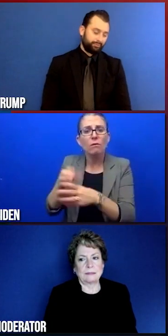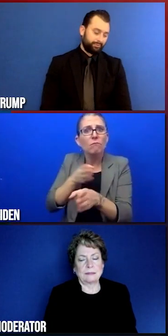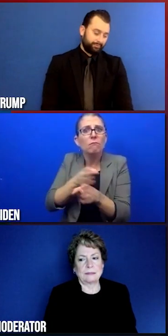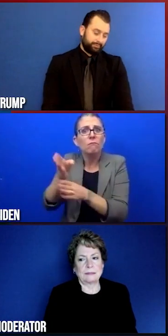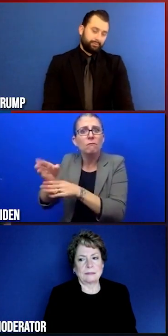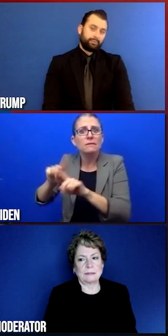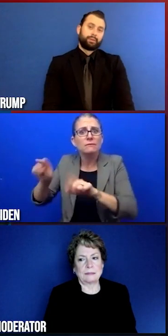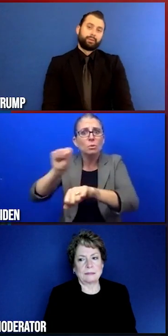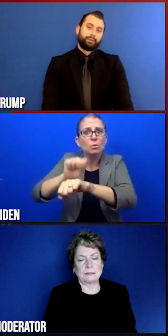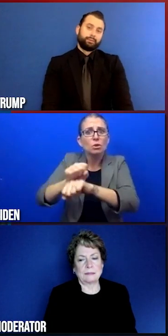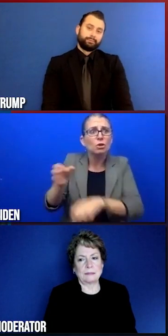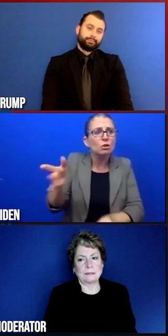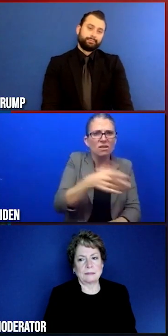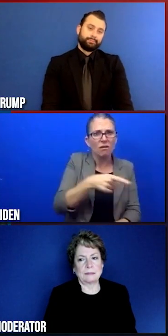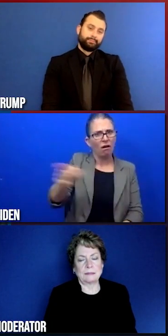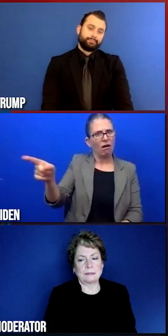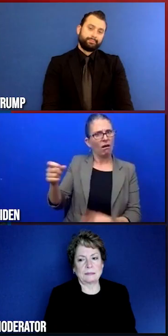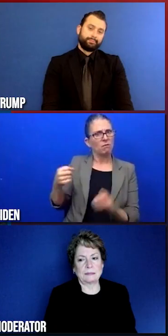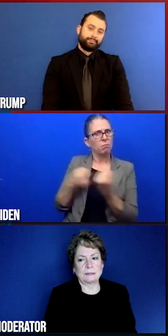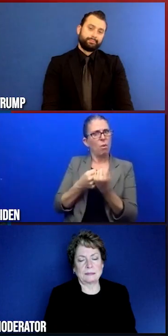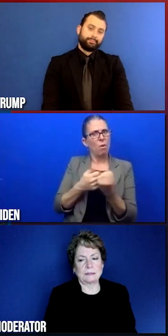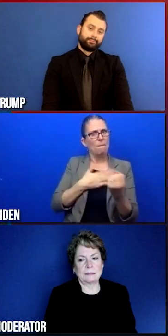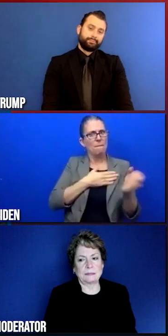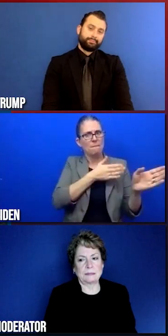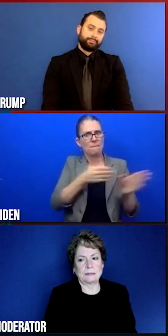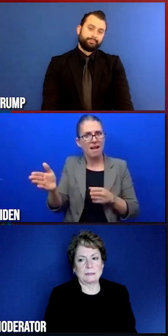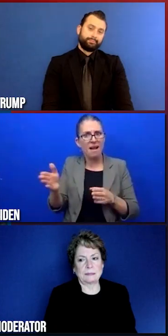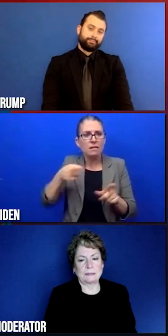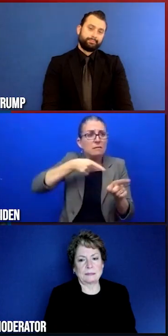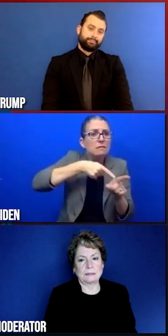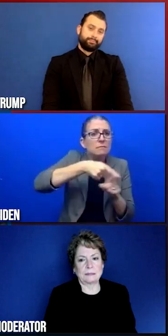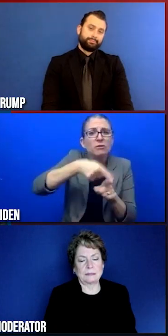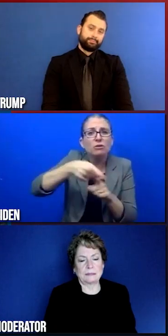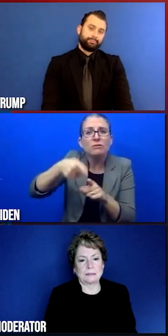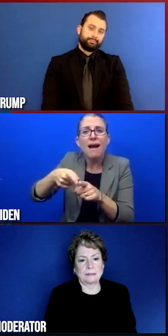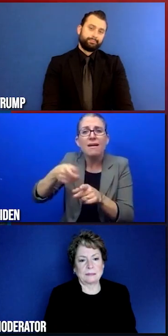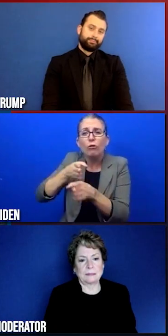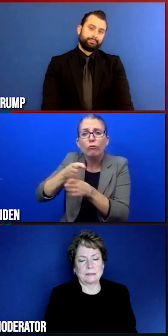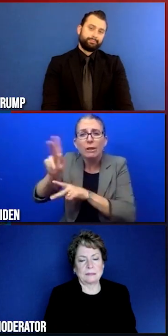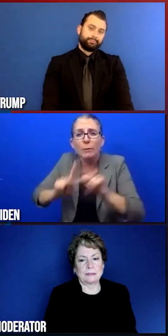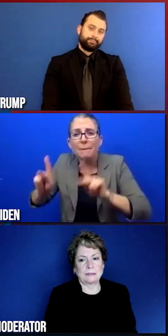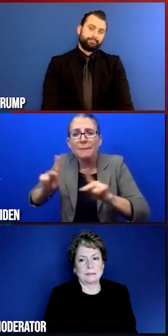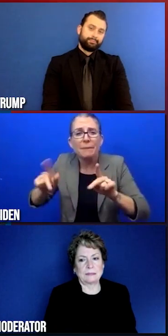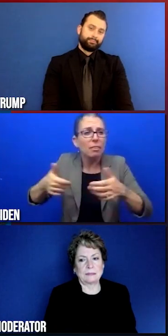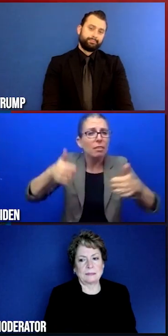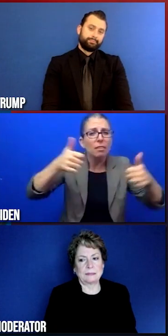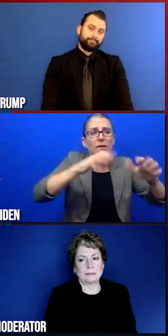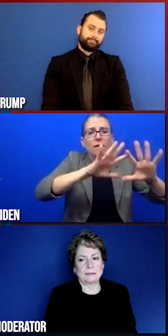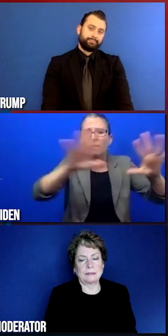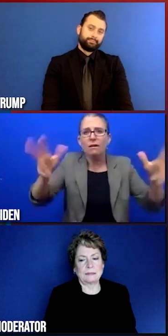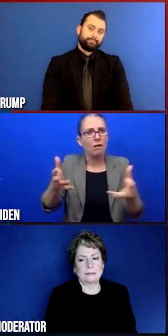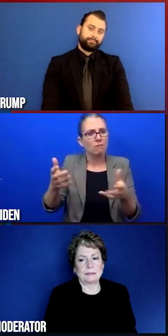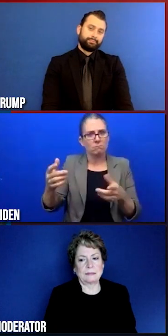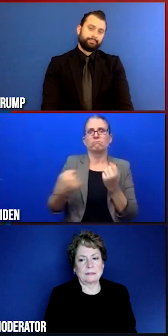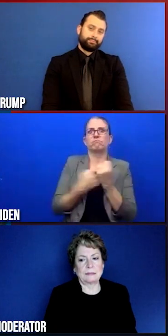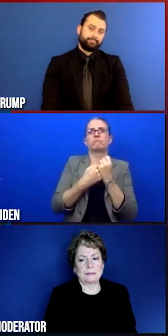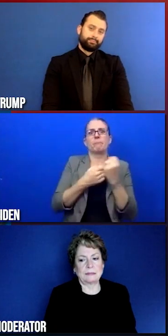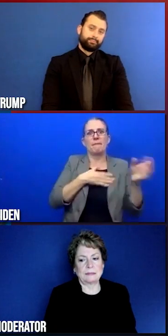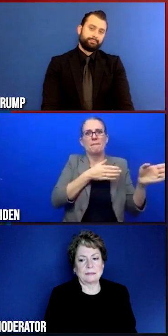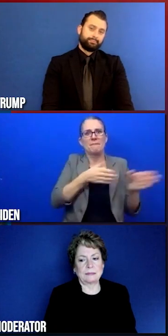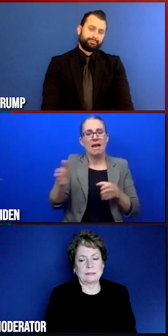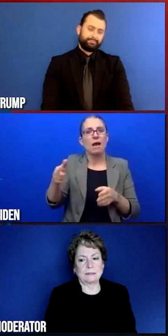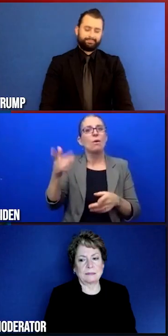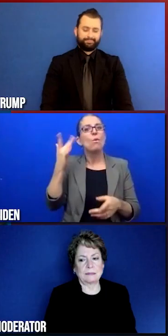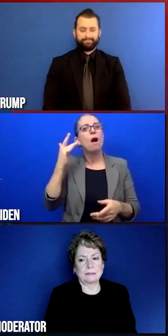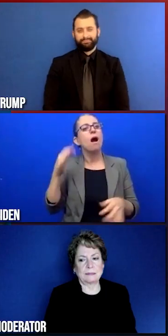medical field. This is something that's going to save people's lives, and this is going to give some people an opportunity to have health care for their